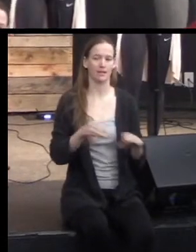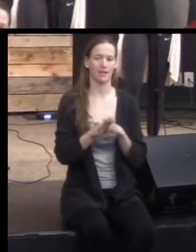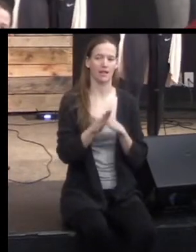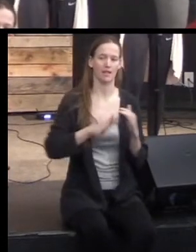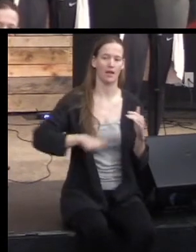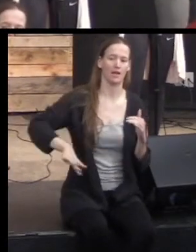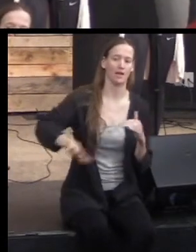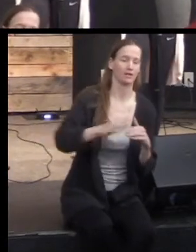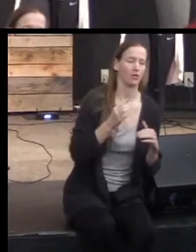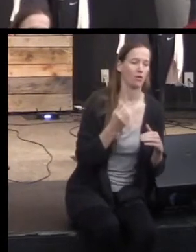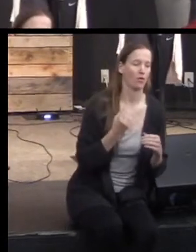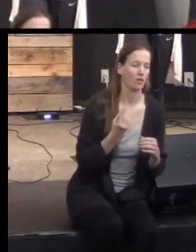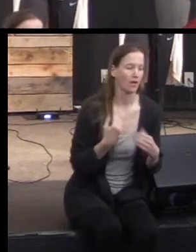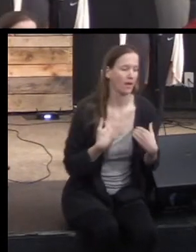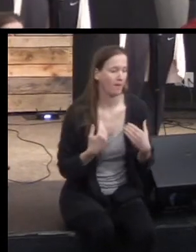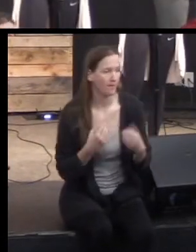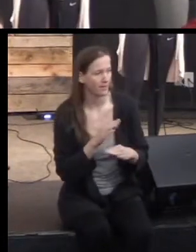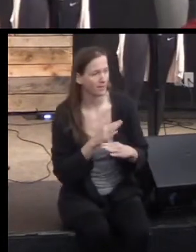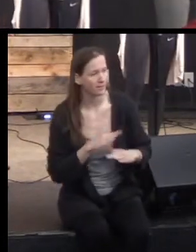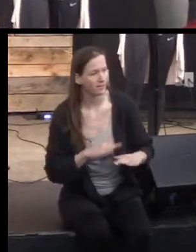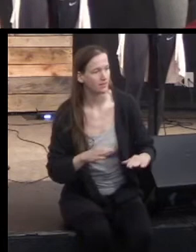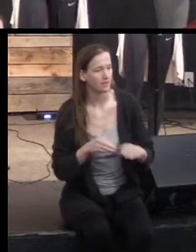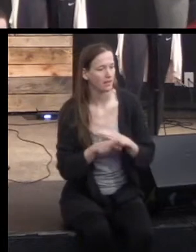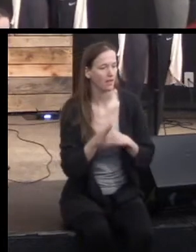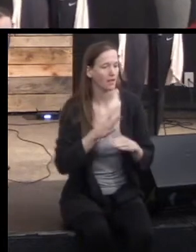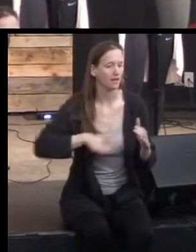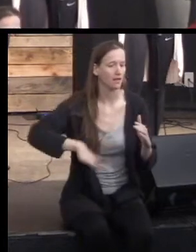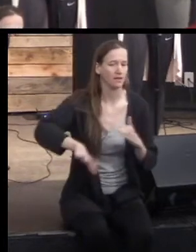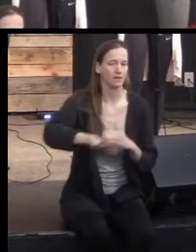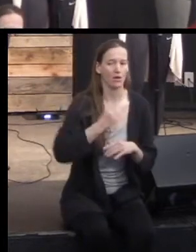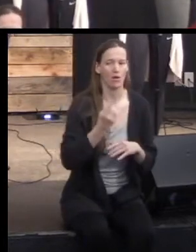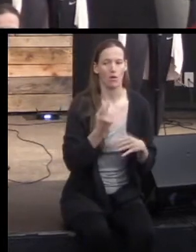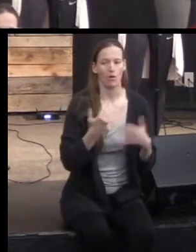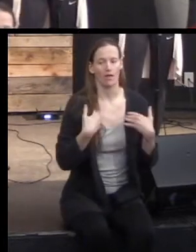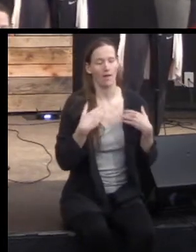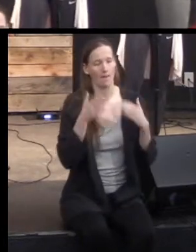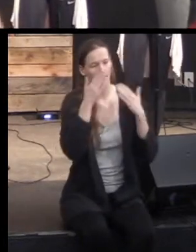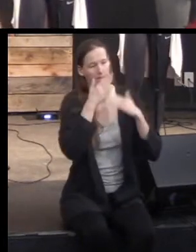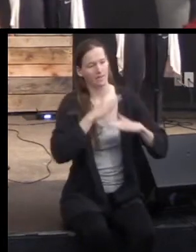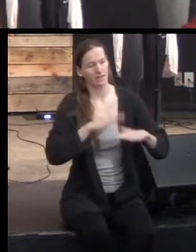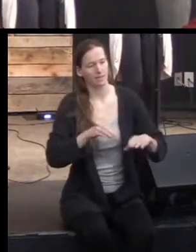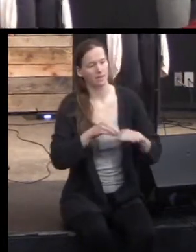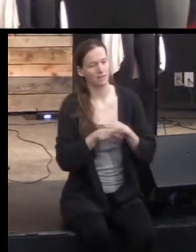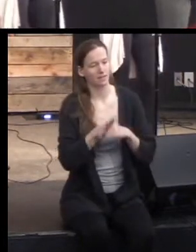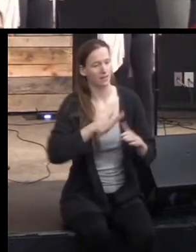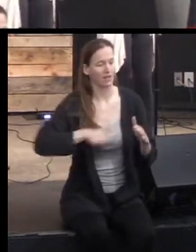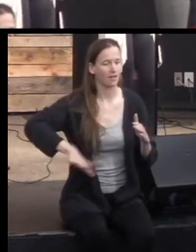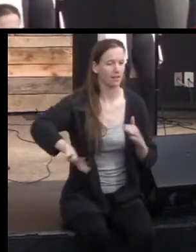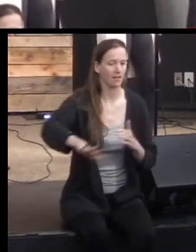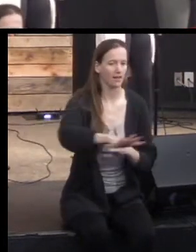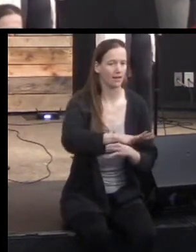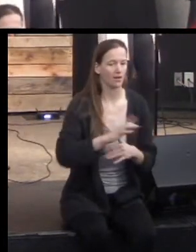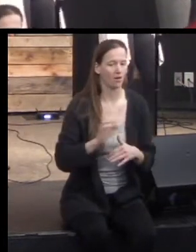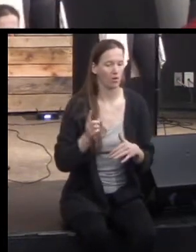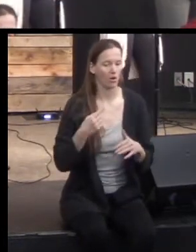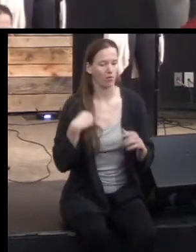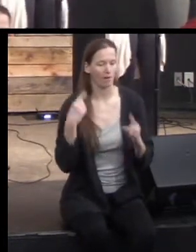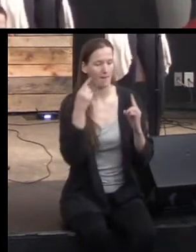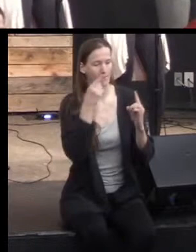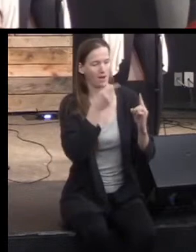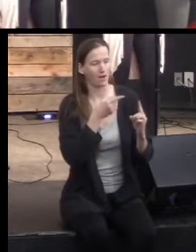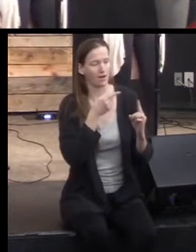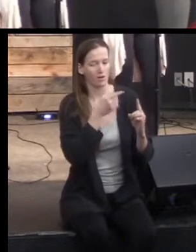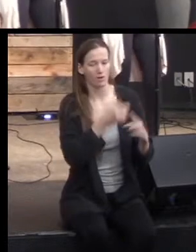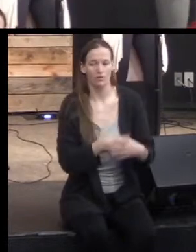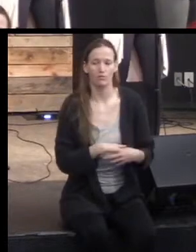peace in that land. Nothing but peace in that land. Nothing but peace in that land where